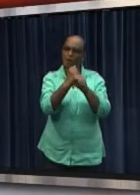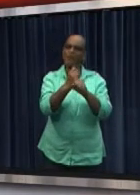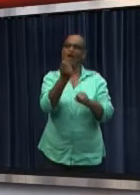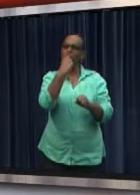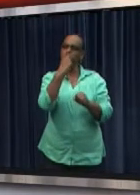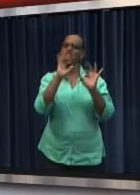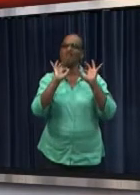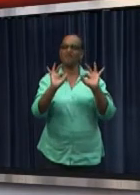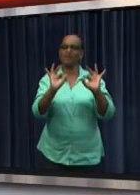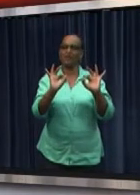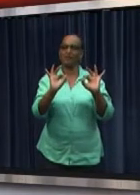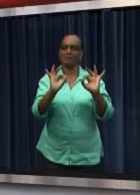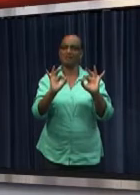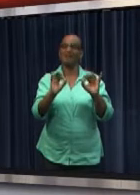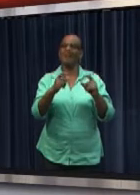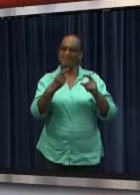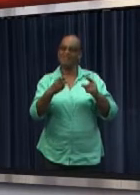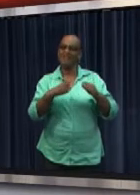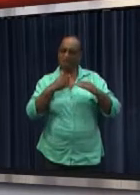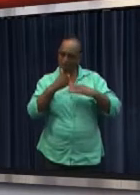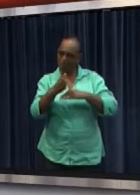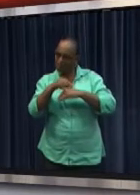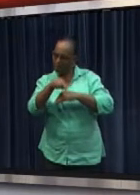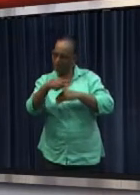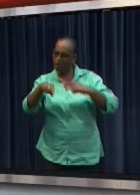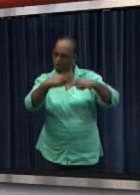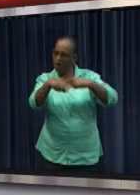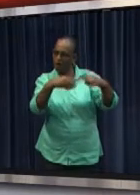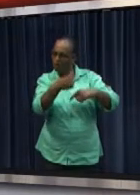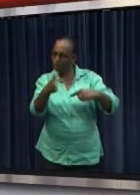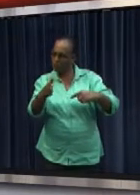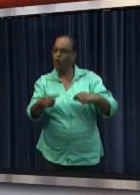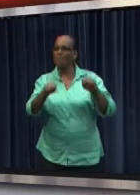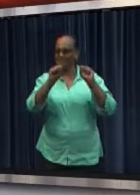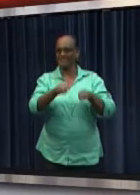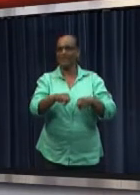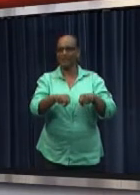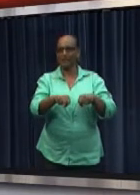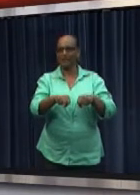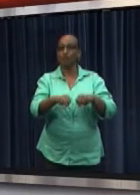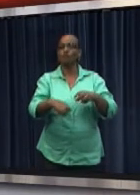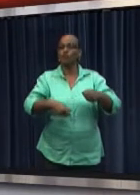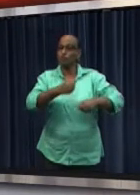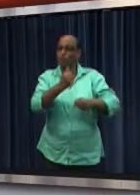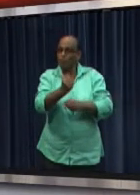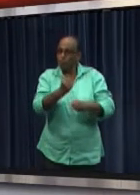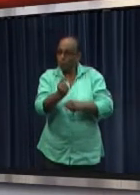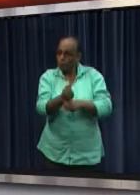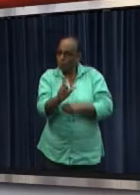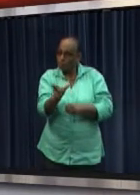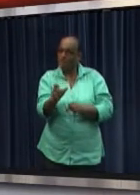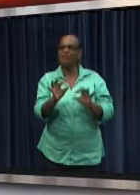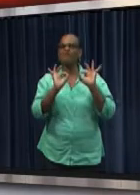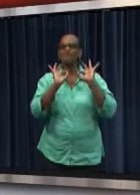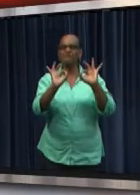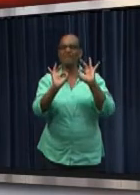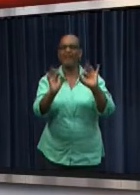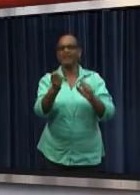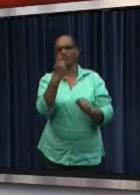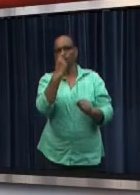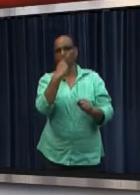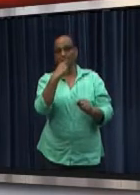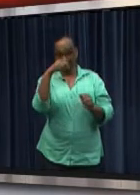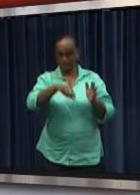months on food safety. Guidelines have been developed to achieve standards for the production of safe